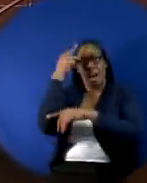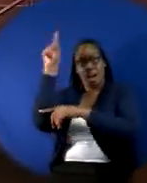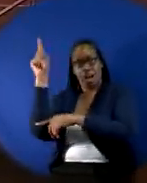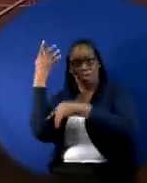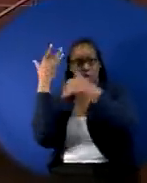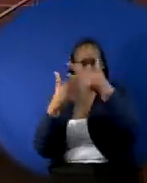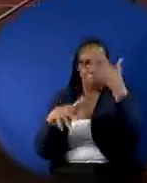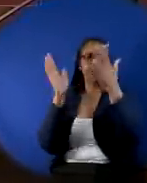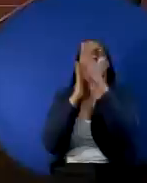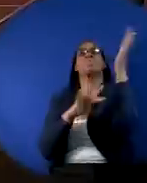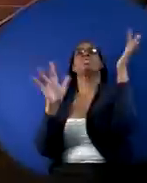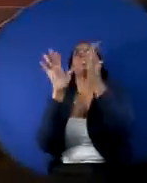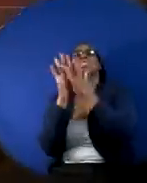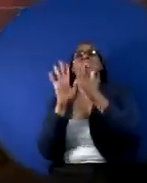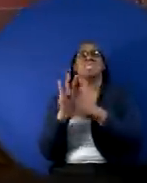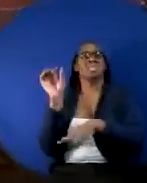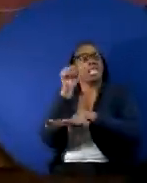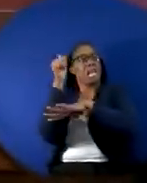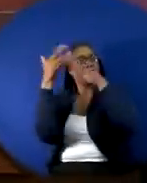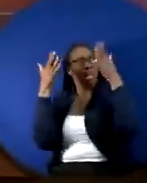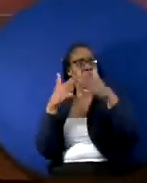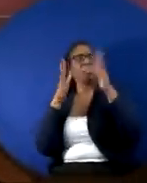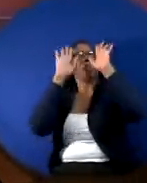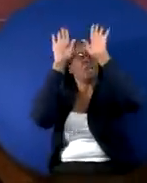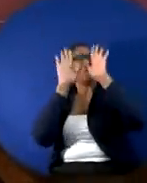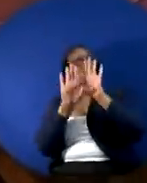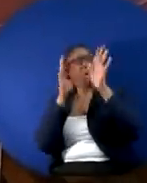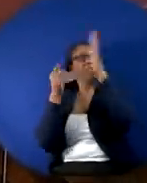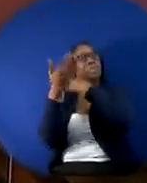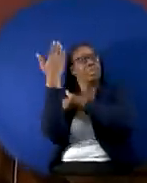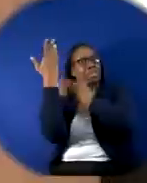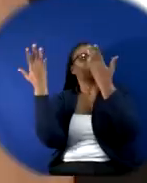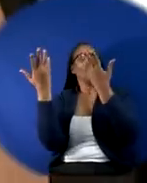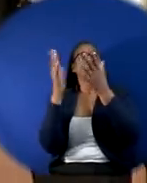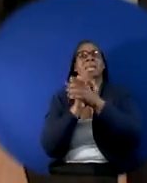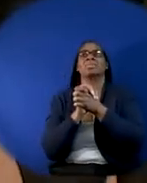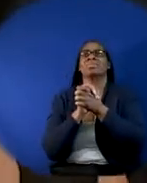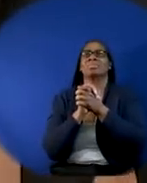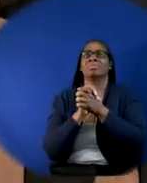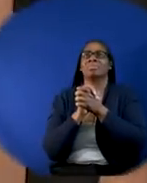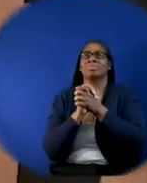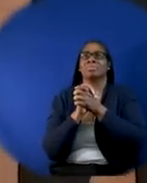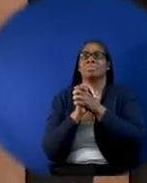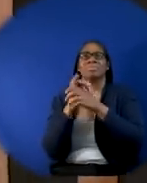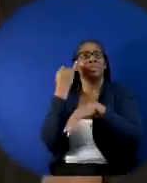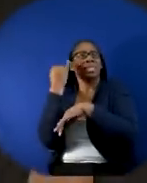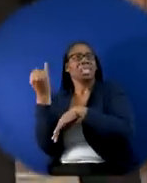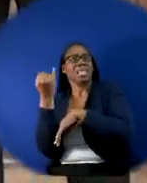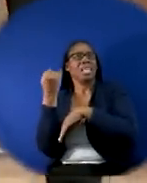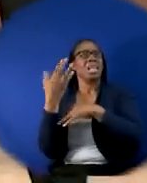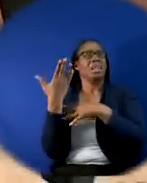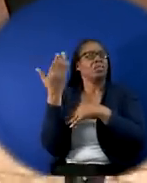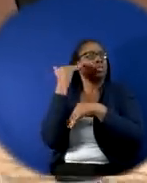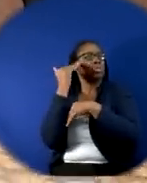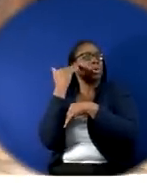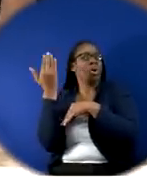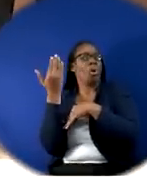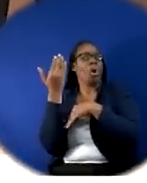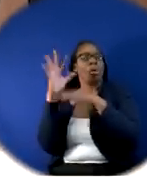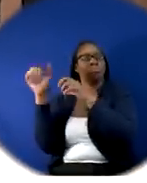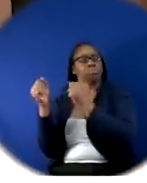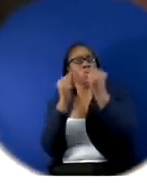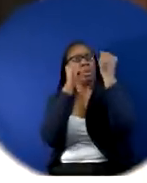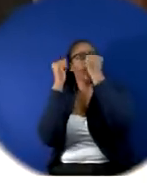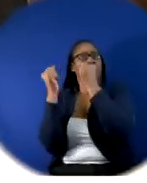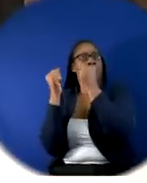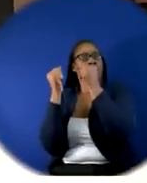of Jesus. Is anybody grateful this morning? If you know about the power, if you know